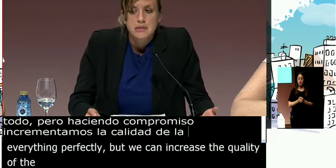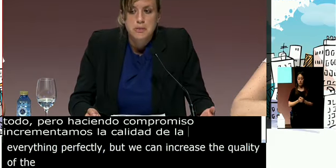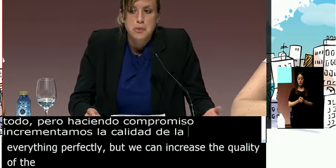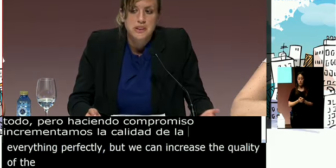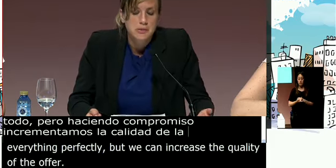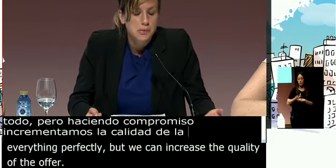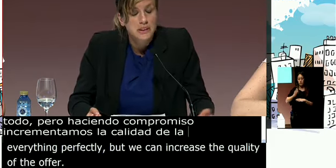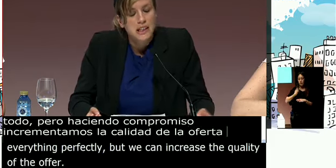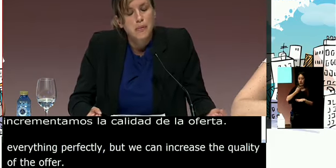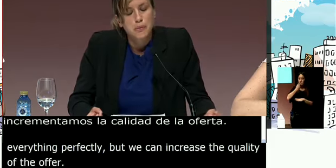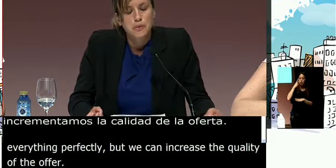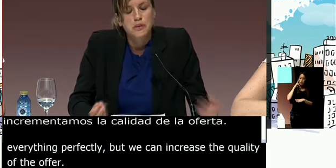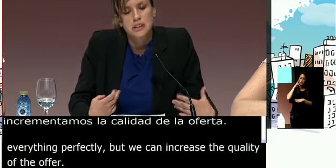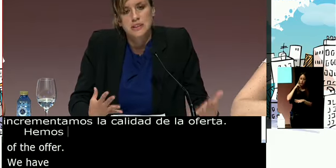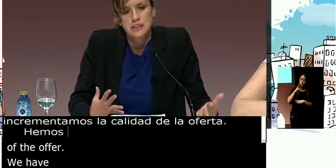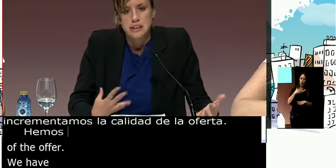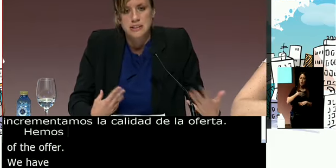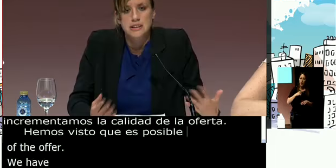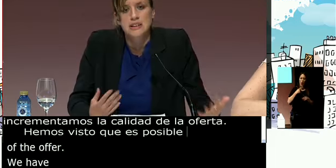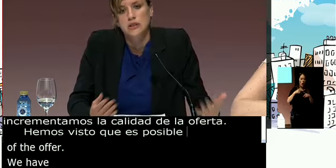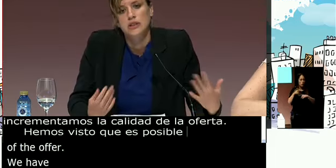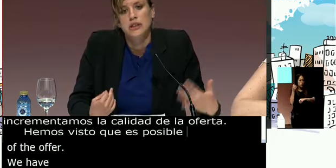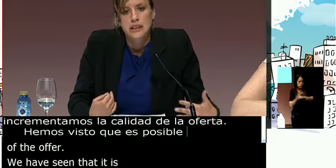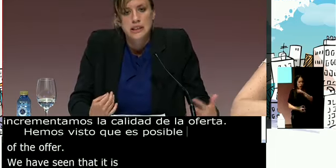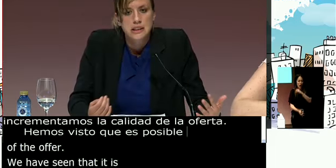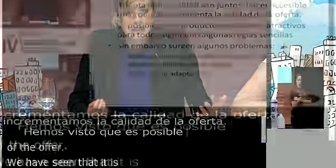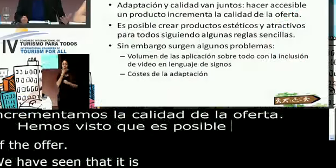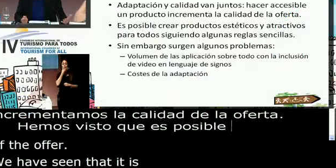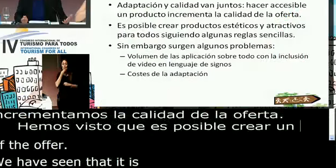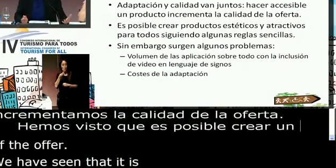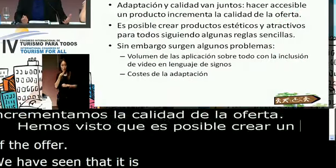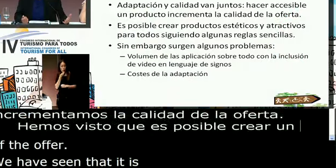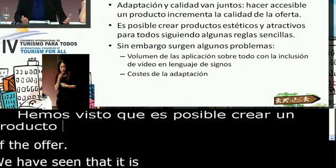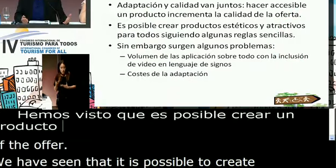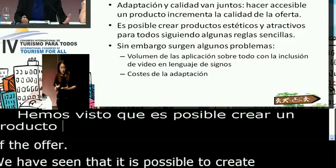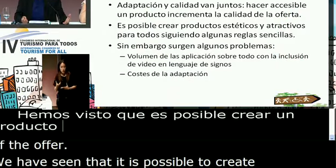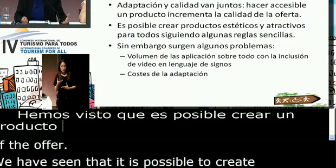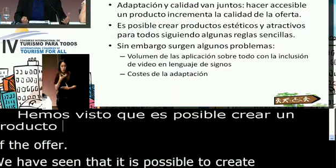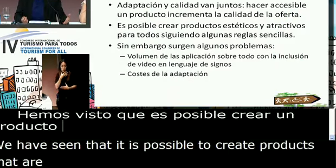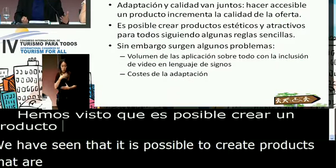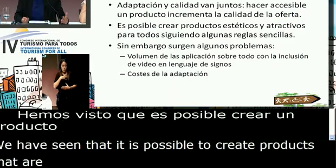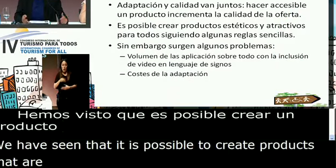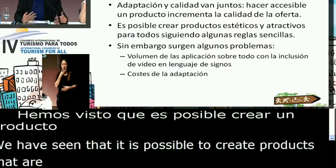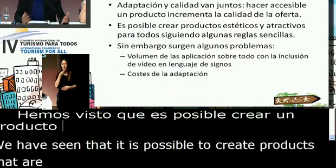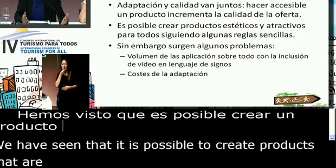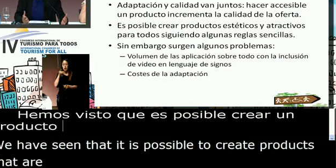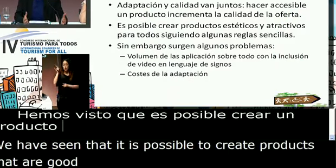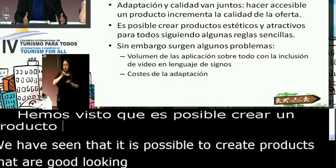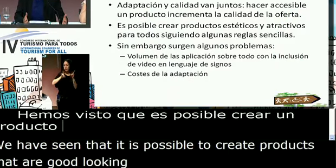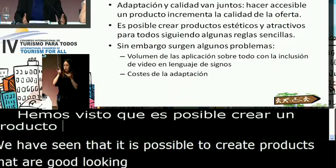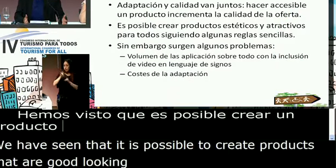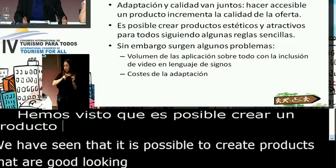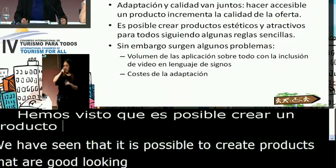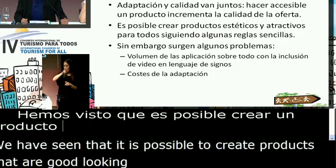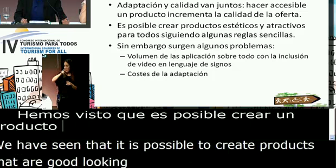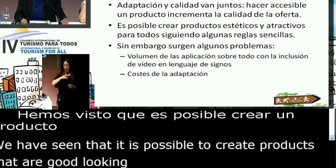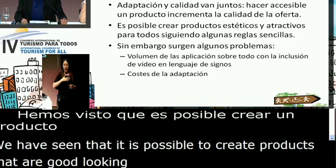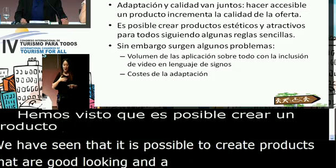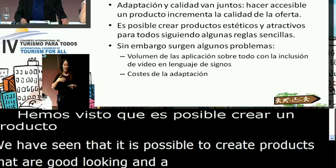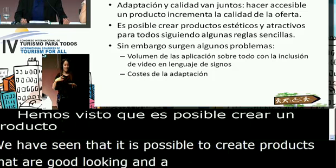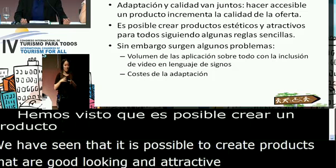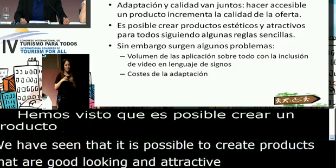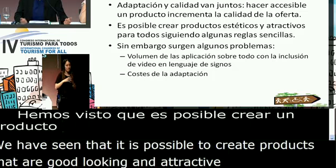seen that it is possible to create products that are good looking, and attractive at the same